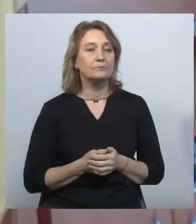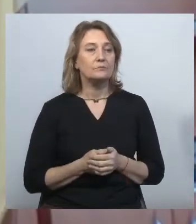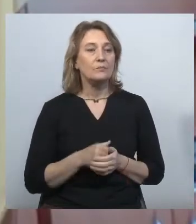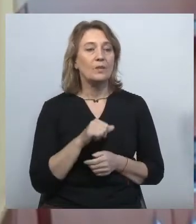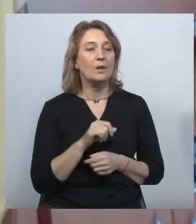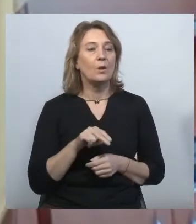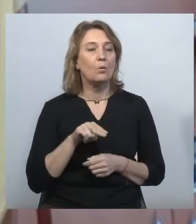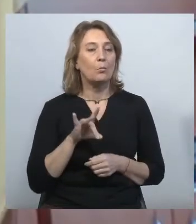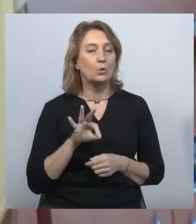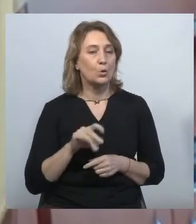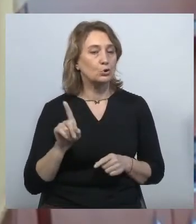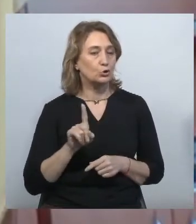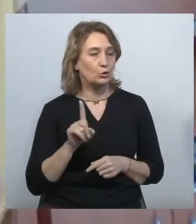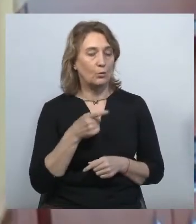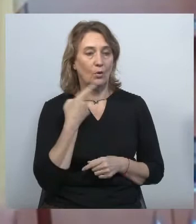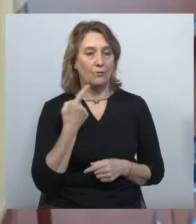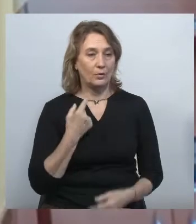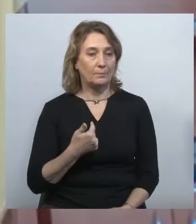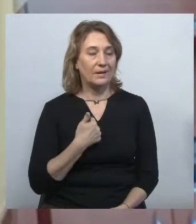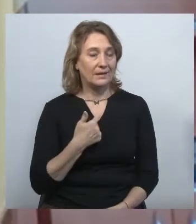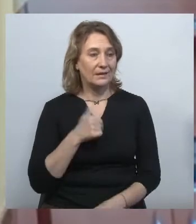I can share with you these statistics?